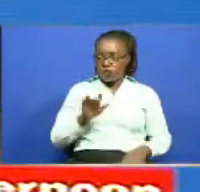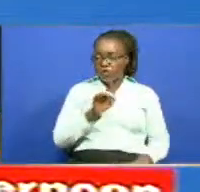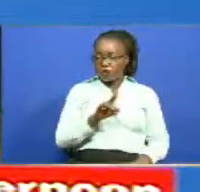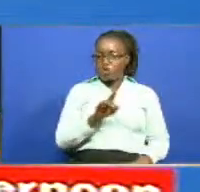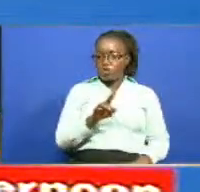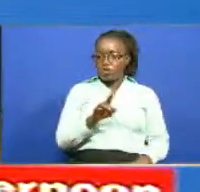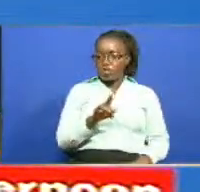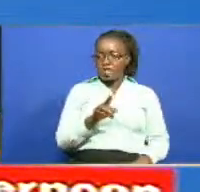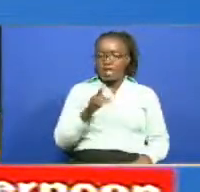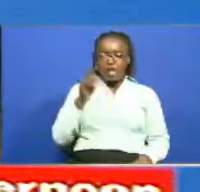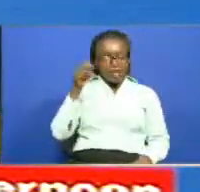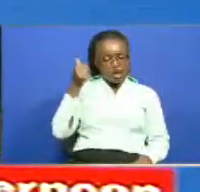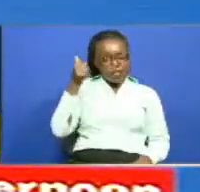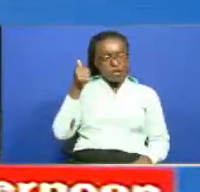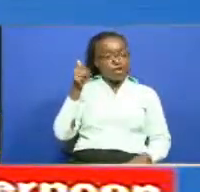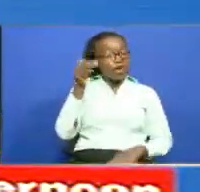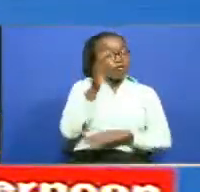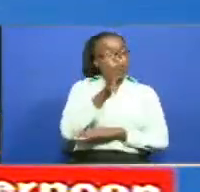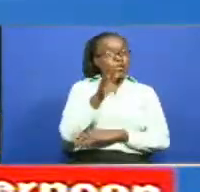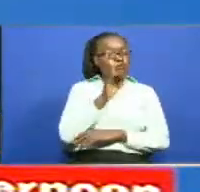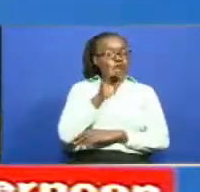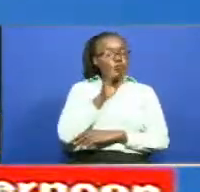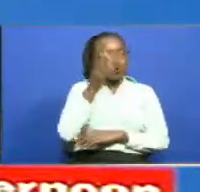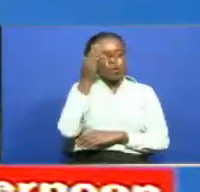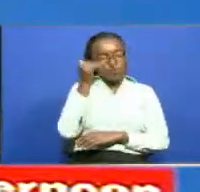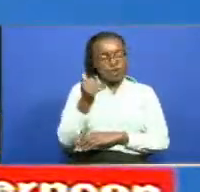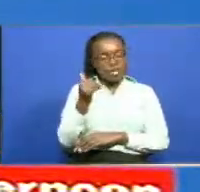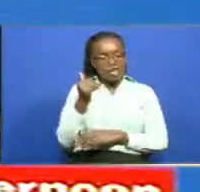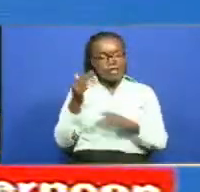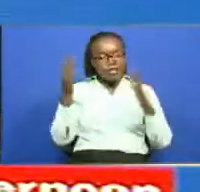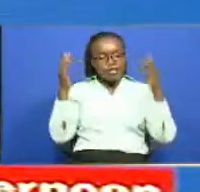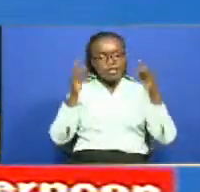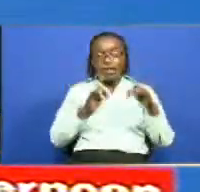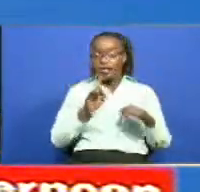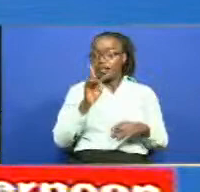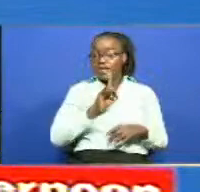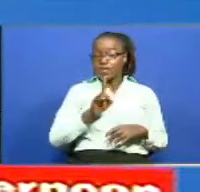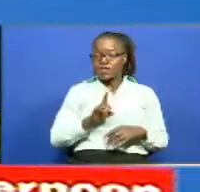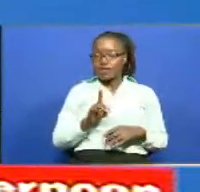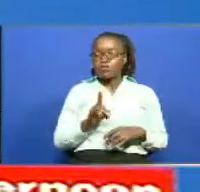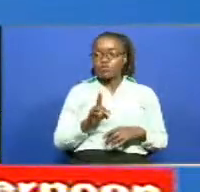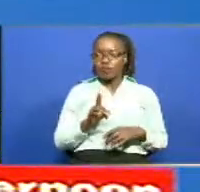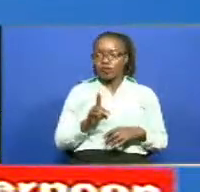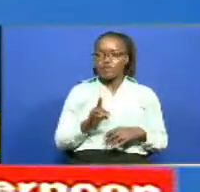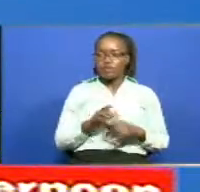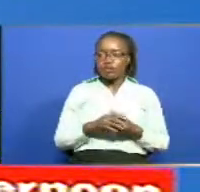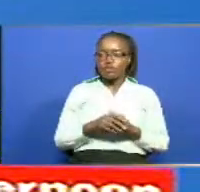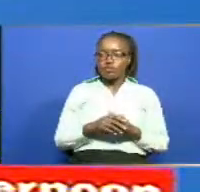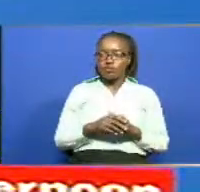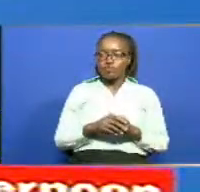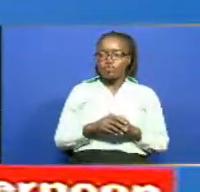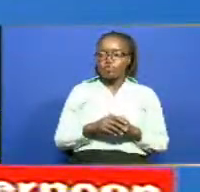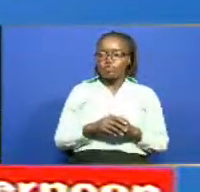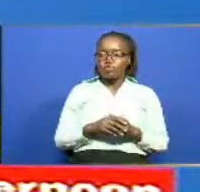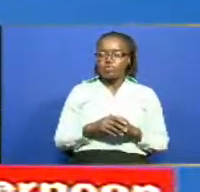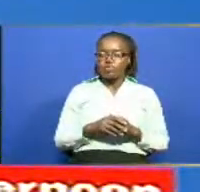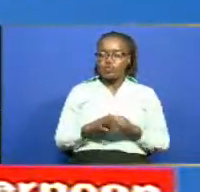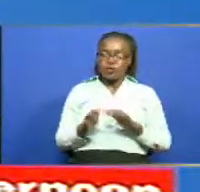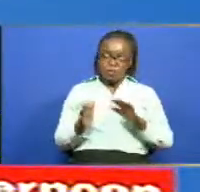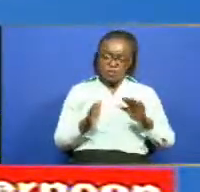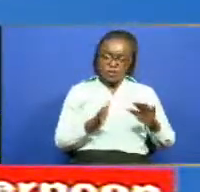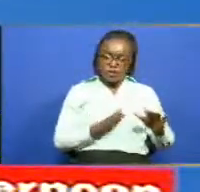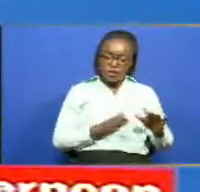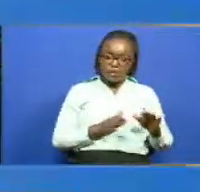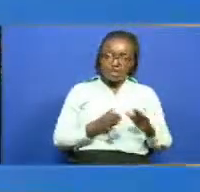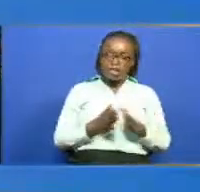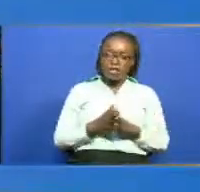an umbrella with you in the afternoon tomorrow because there will be rain accompanied with thunderstorms rather. Now, as far as the